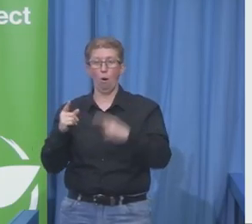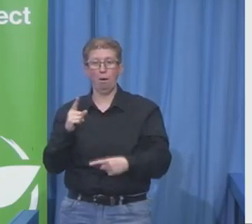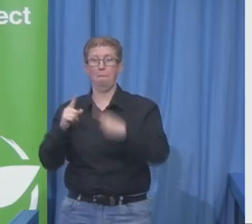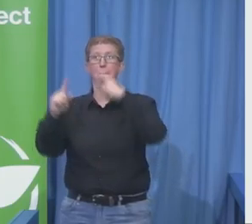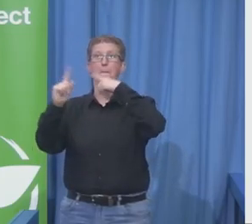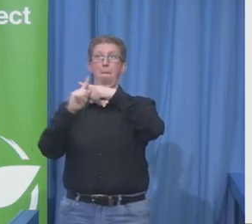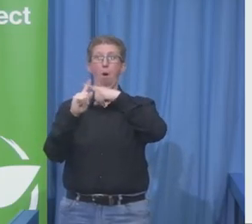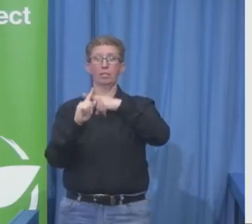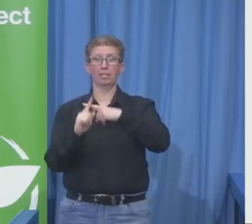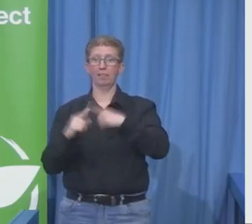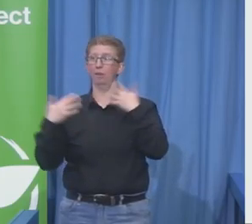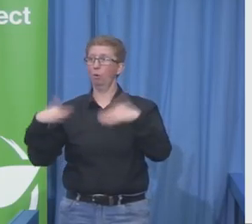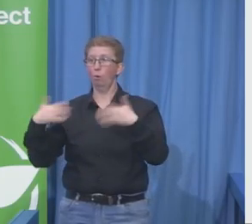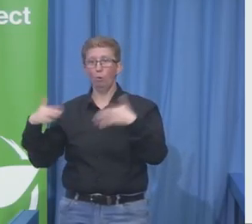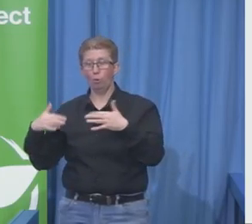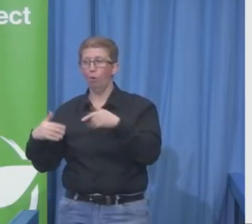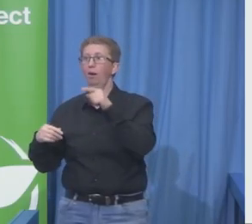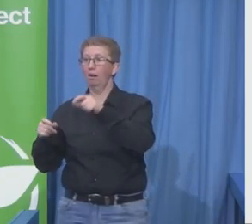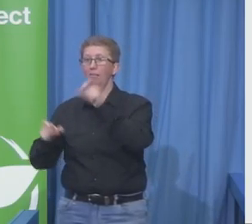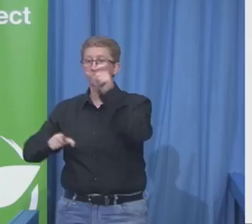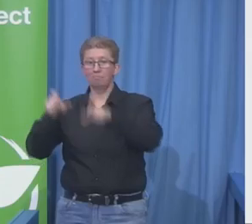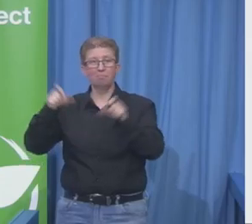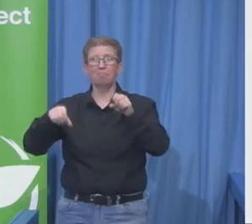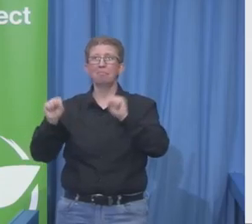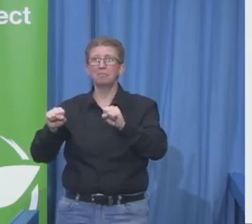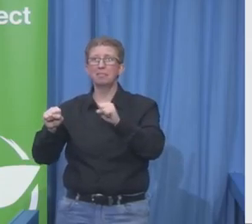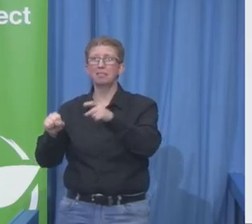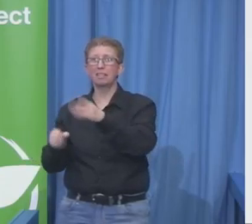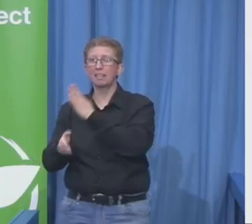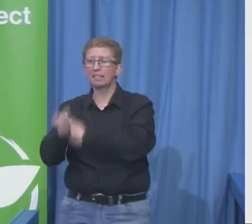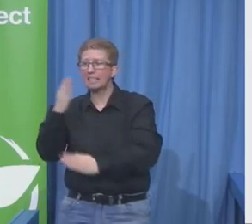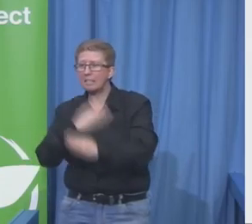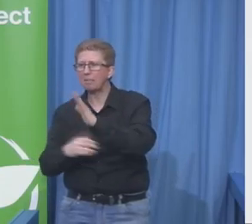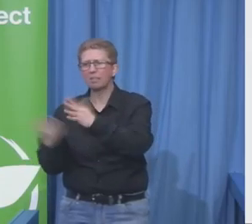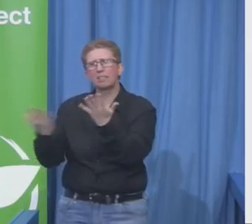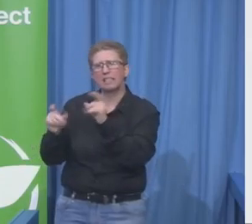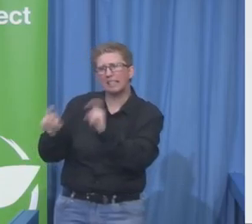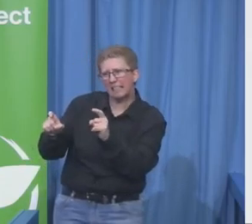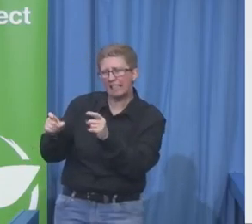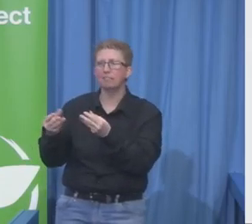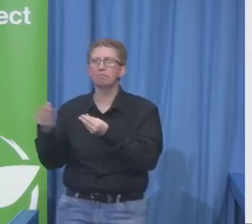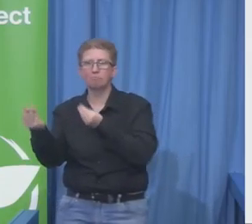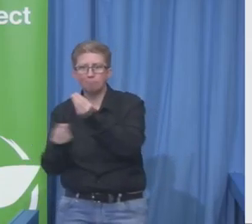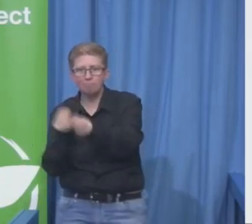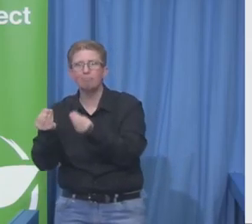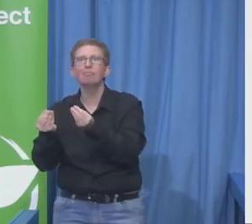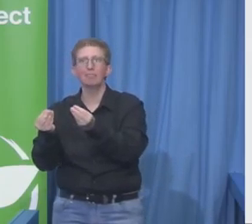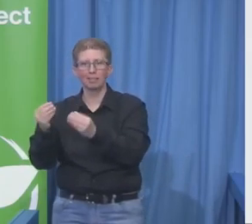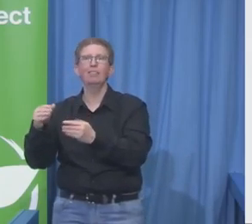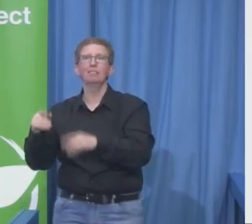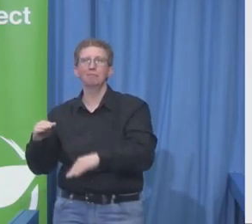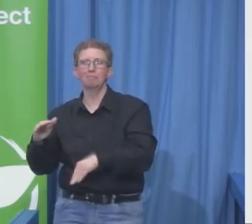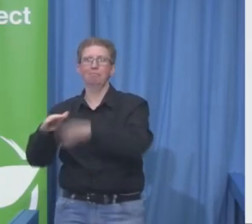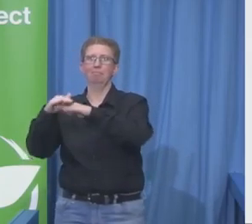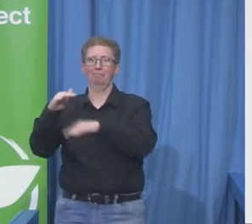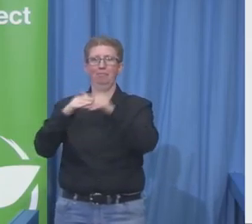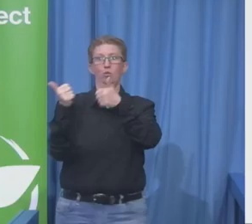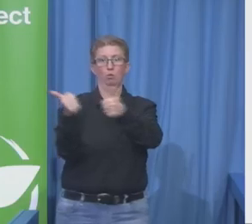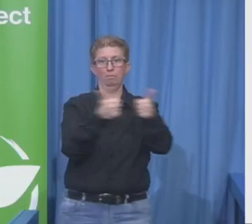corporate environment, and nevertheless, they built relationships with each other and with other IBM colleagues.